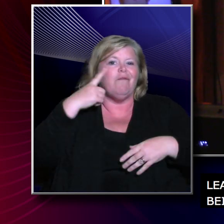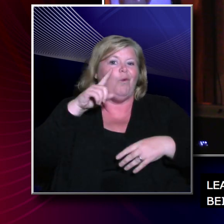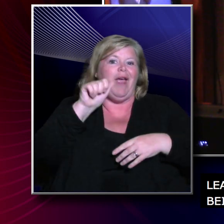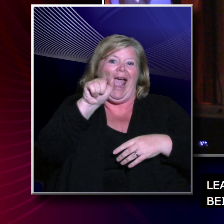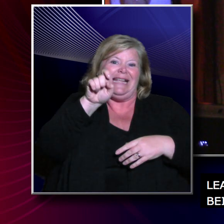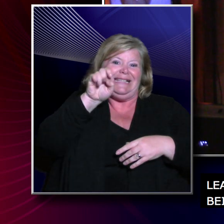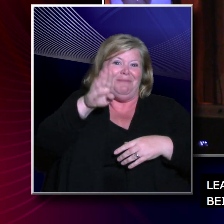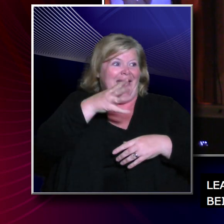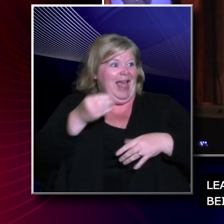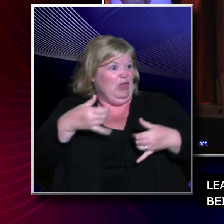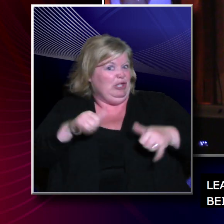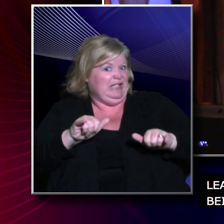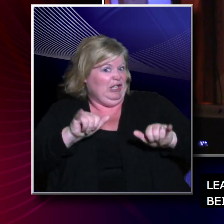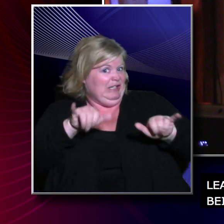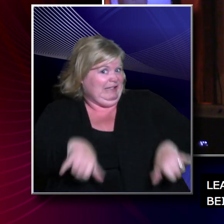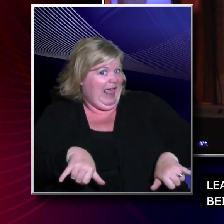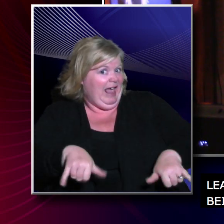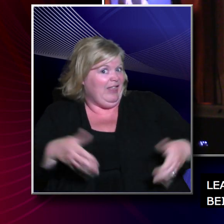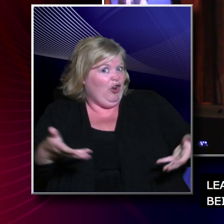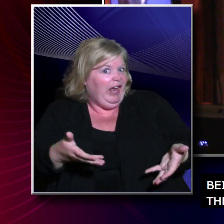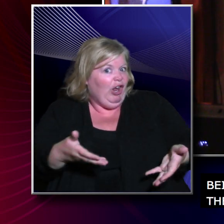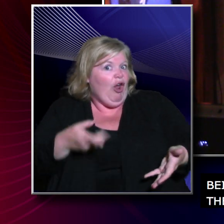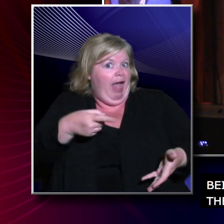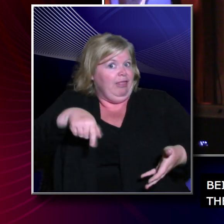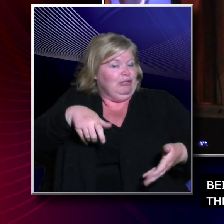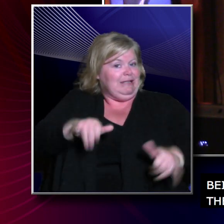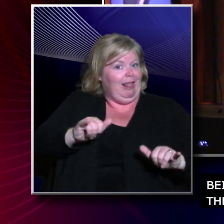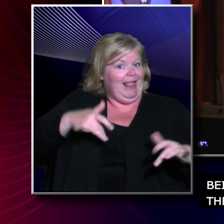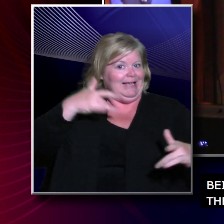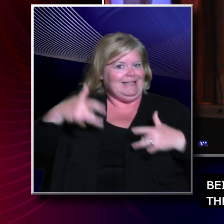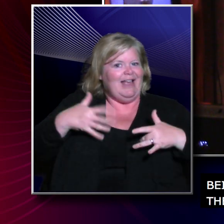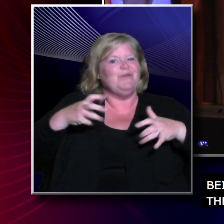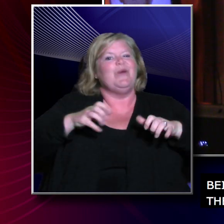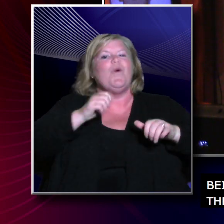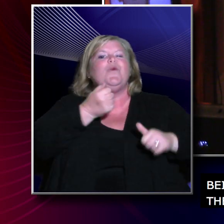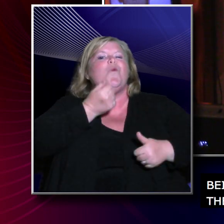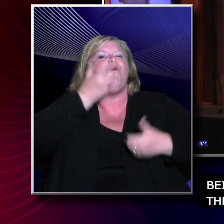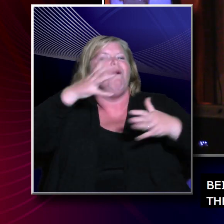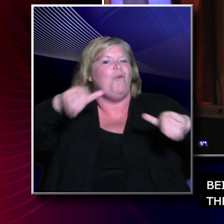here, and they're excited, so we want to welcome them warmly.